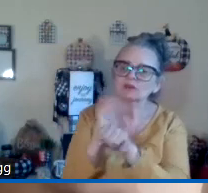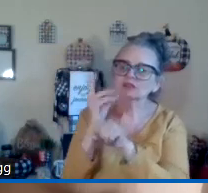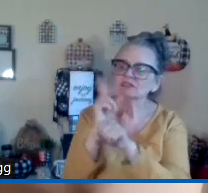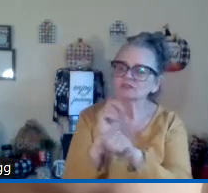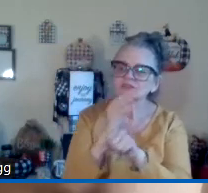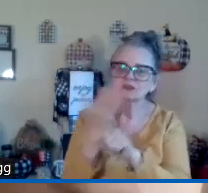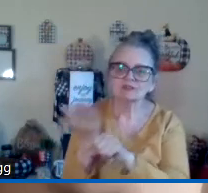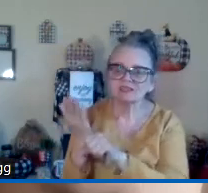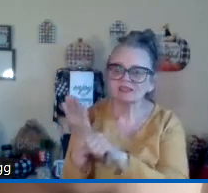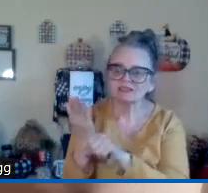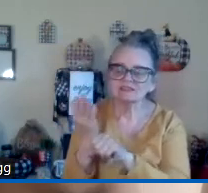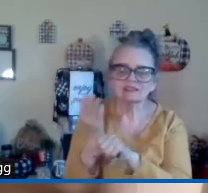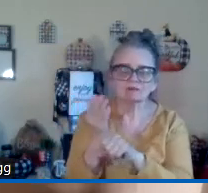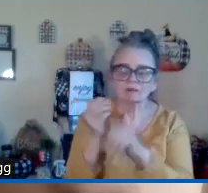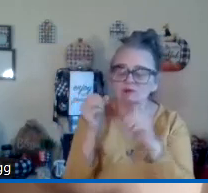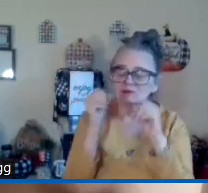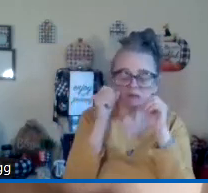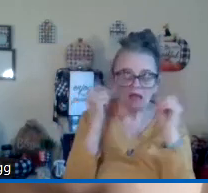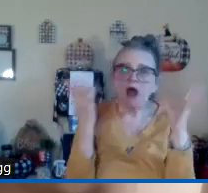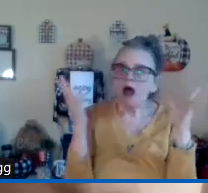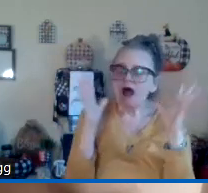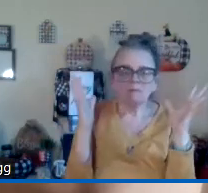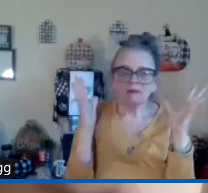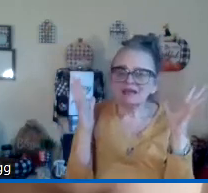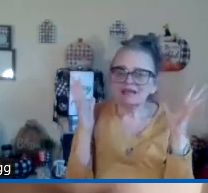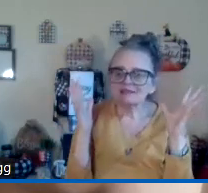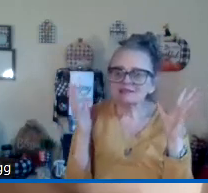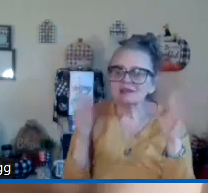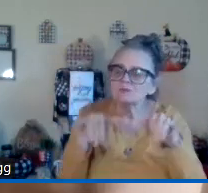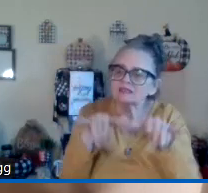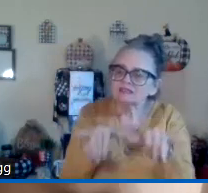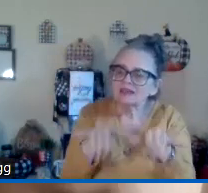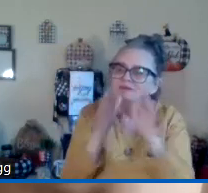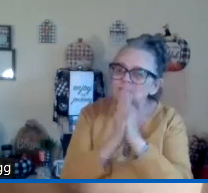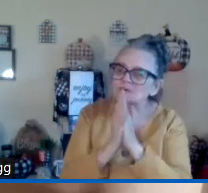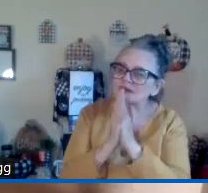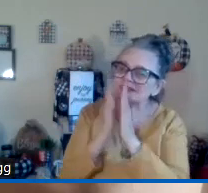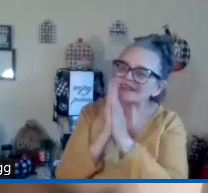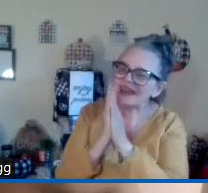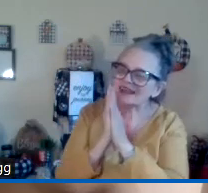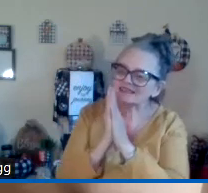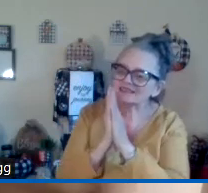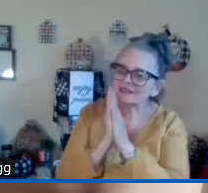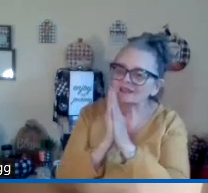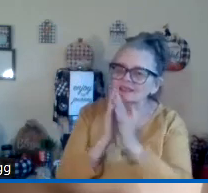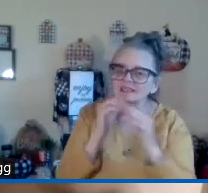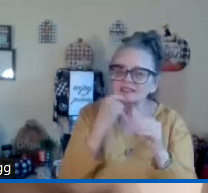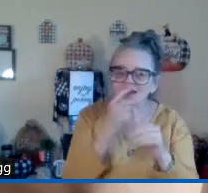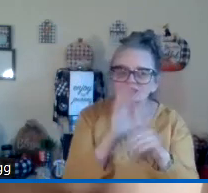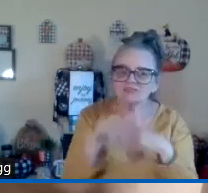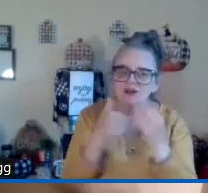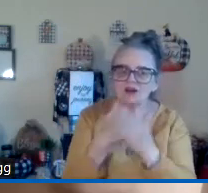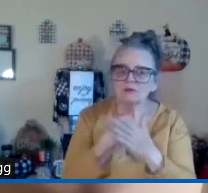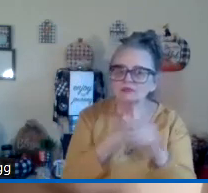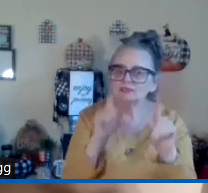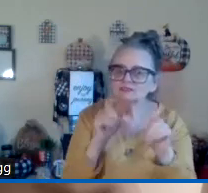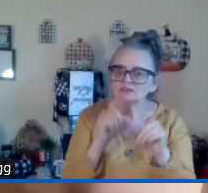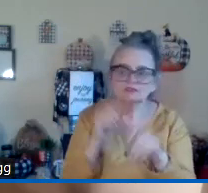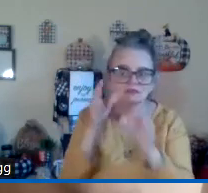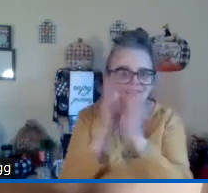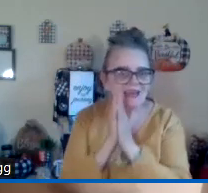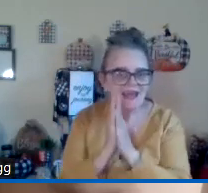God work and do those things. Then we will be amazed, but yet we prayed and asked, and He tells us all